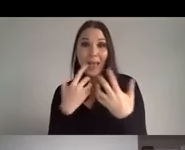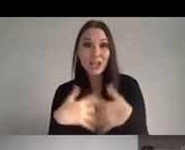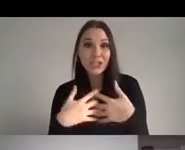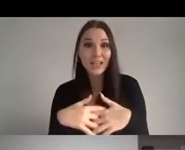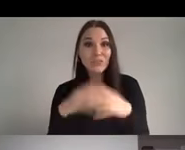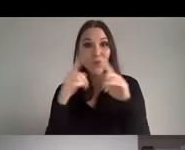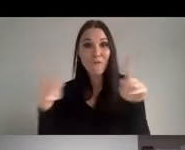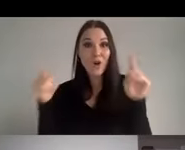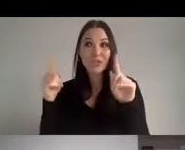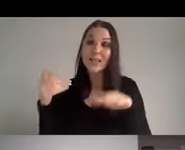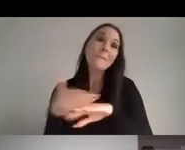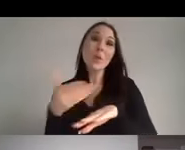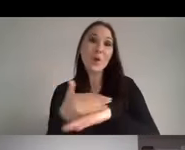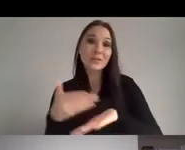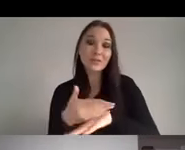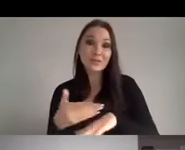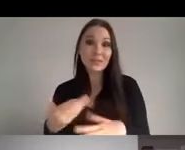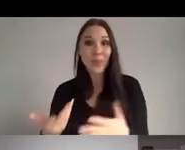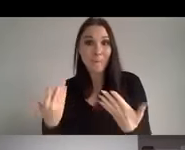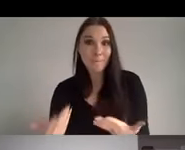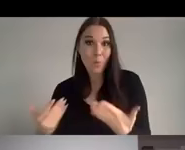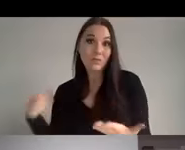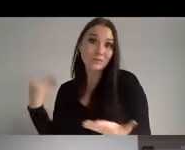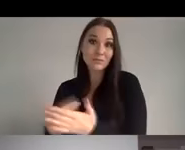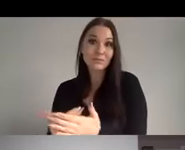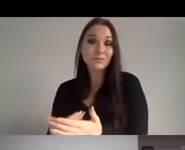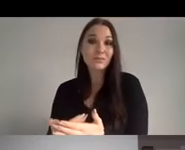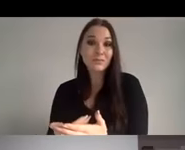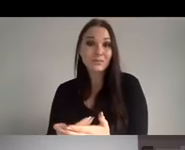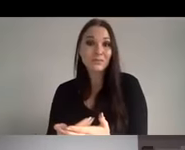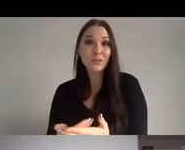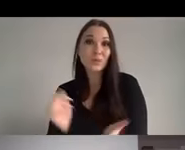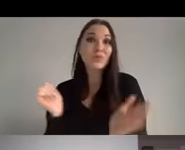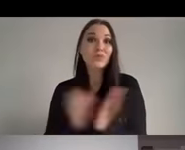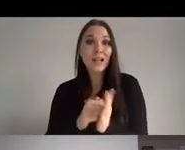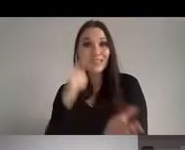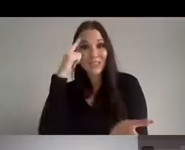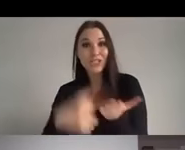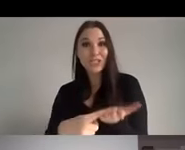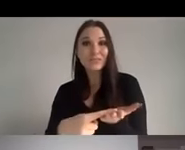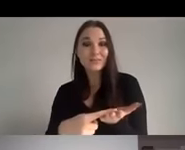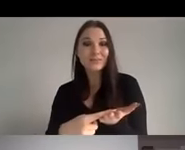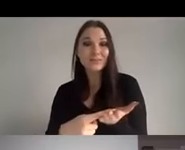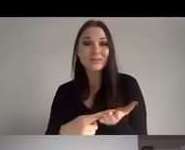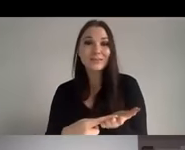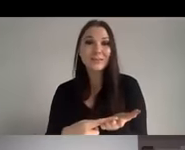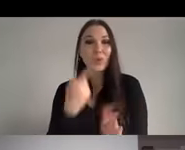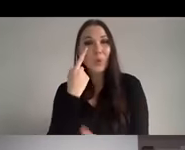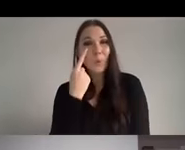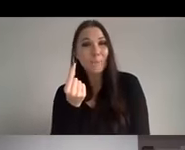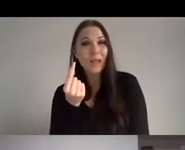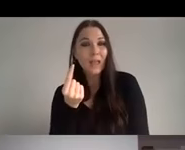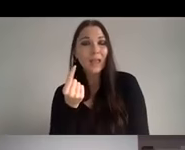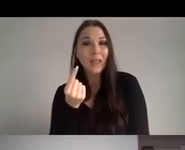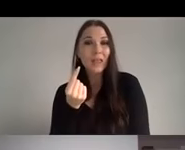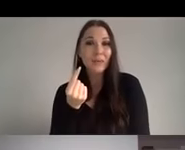And at the moment, we are, I would say it was the right decision to go that way. Could be that maybe a question